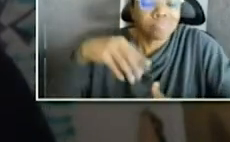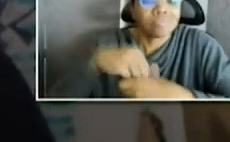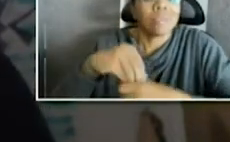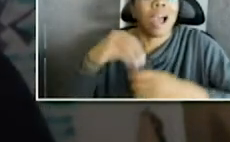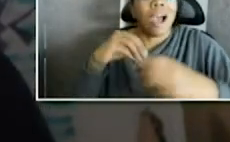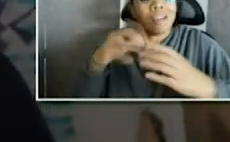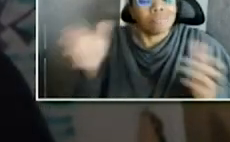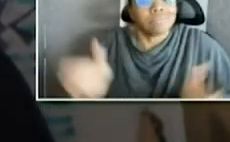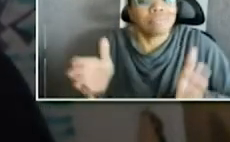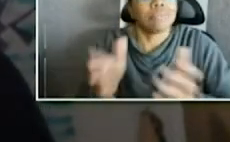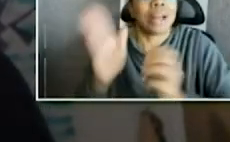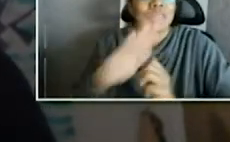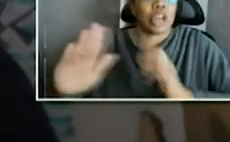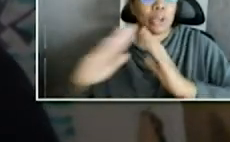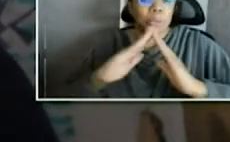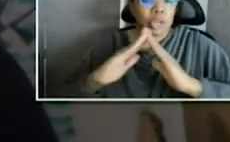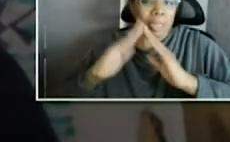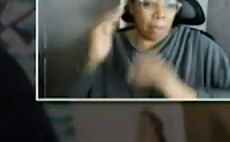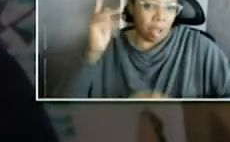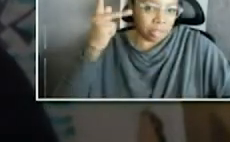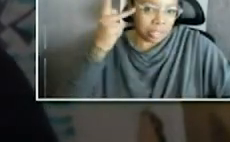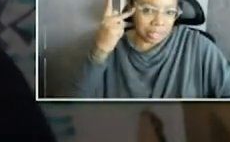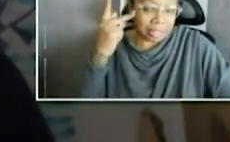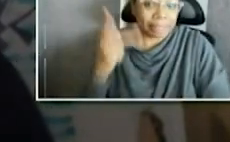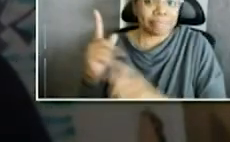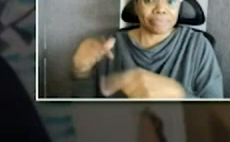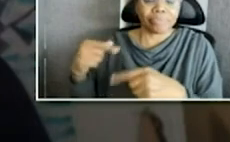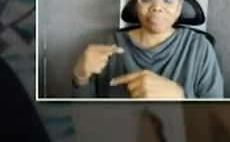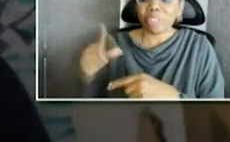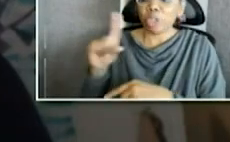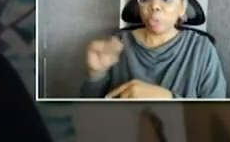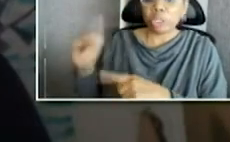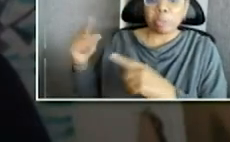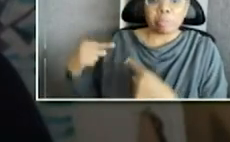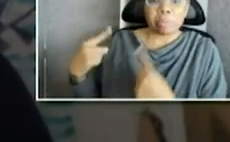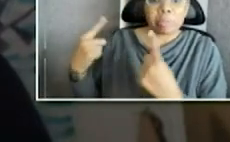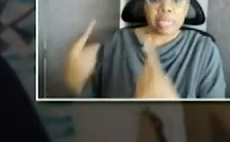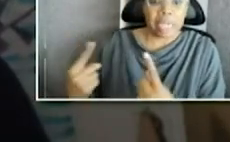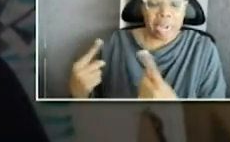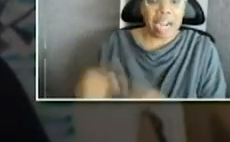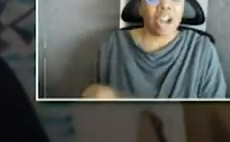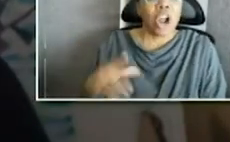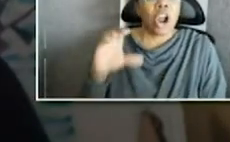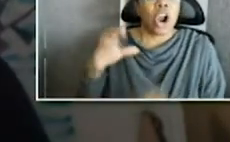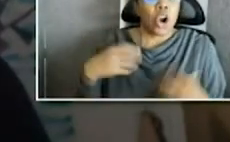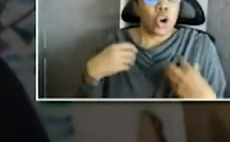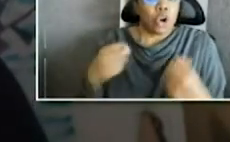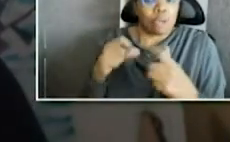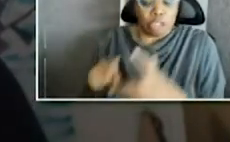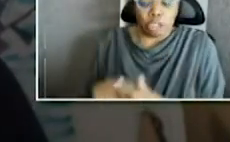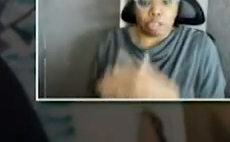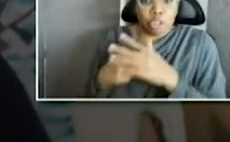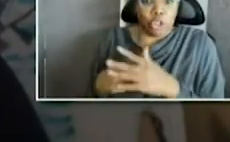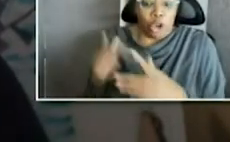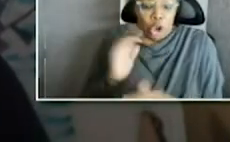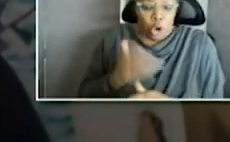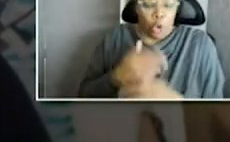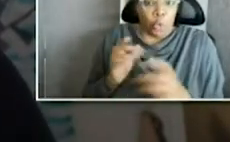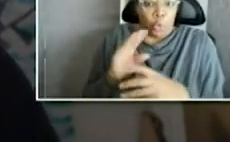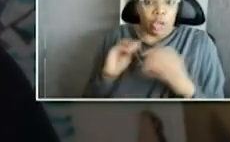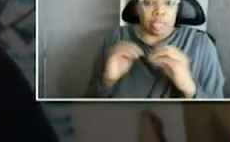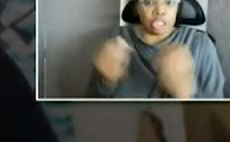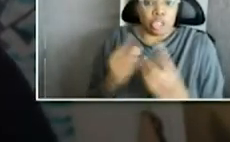2020, Courage has campaigned to save the U.S. Postal Service, and we recently joined a national coalition of groups to scale this